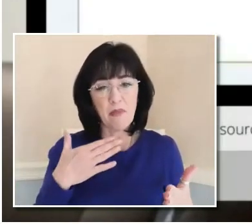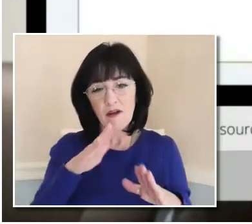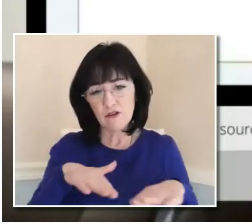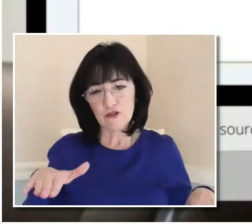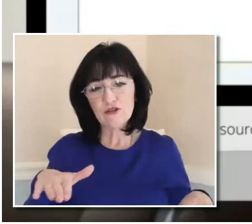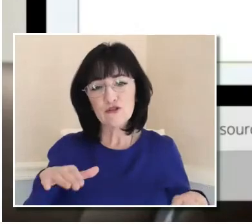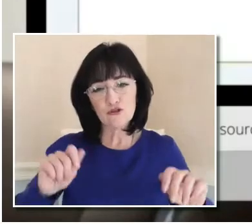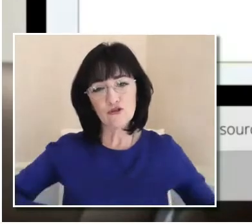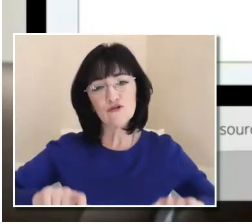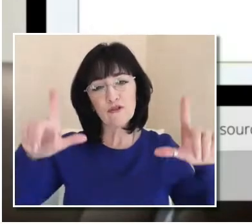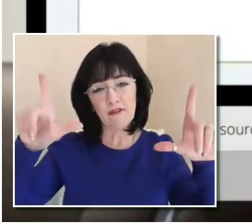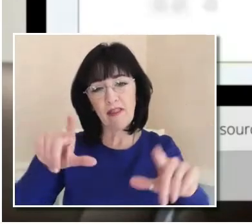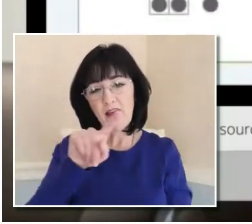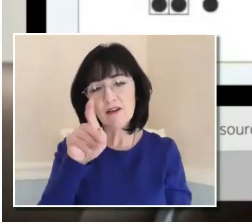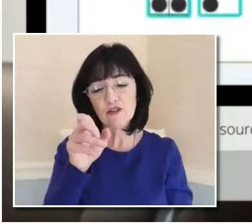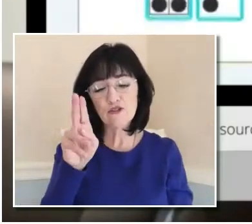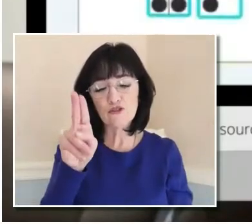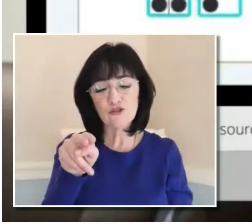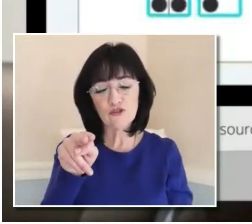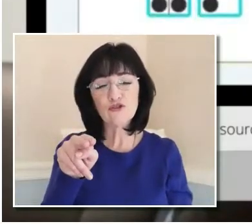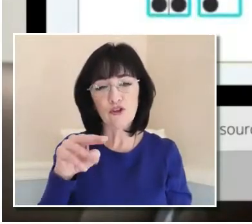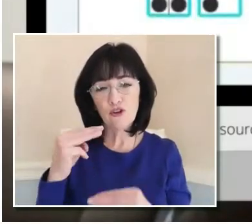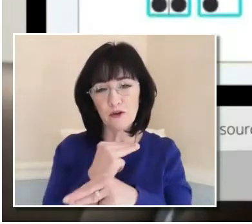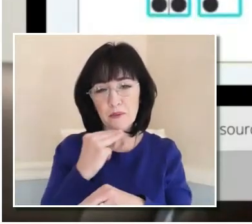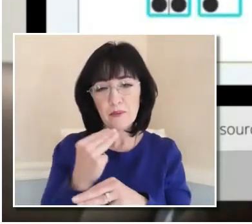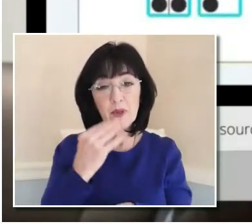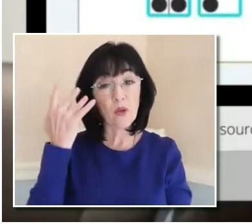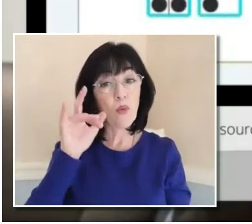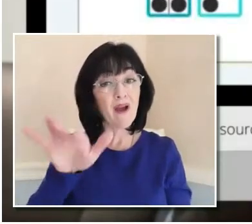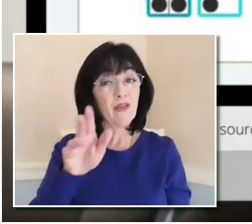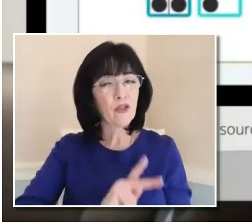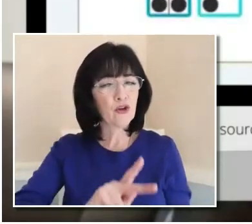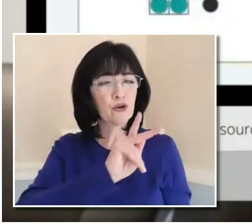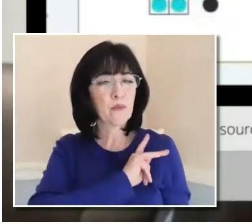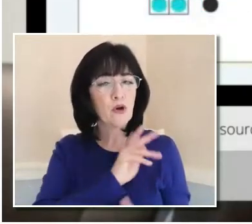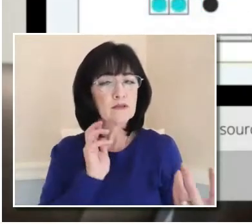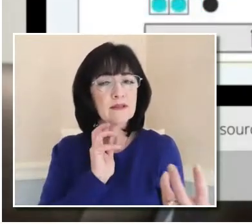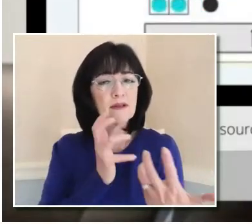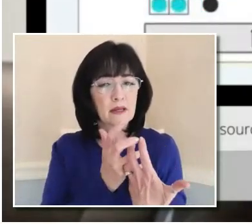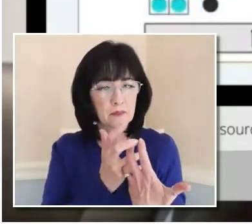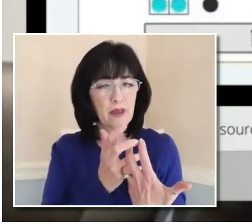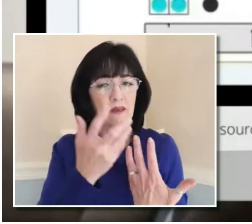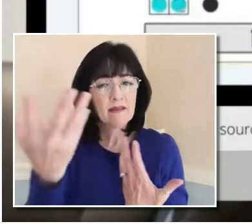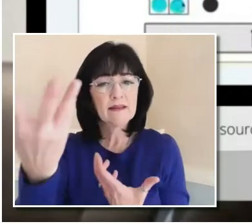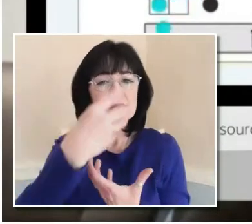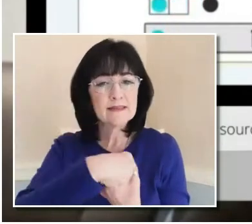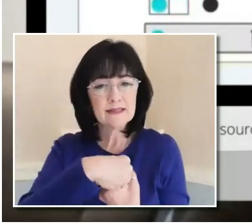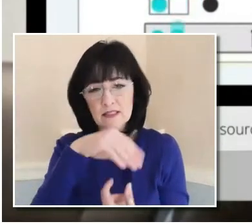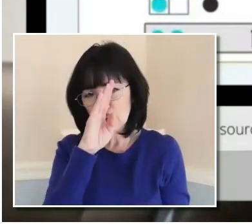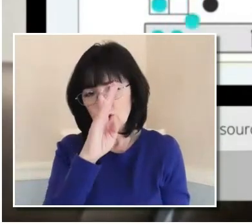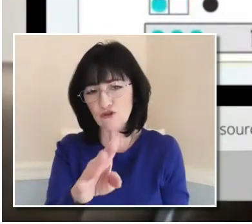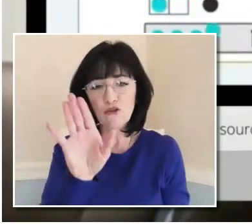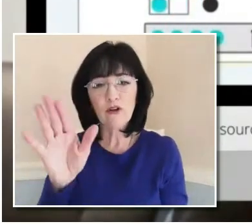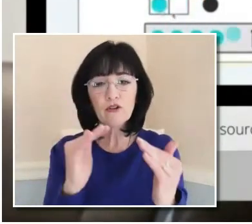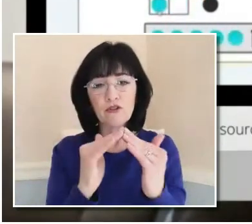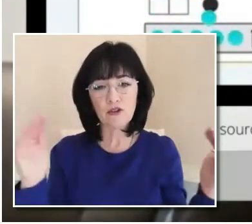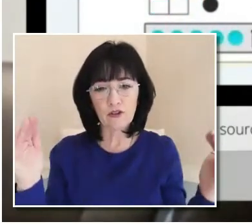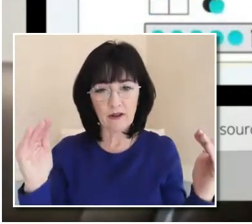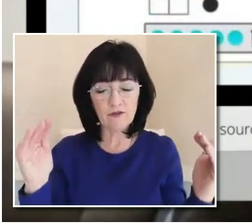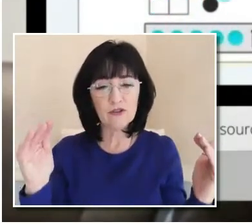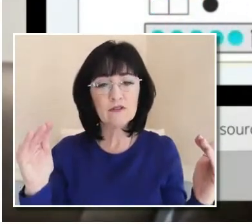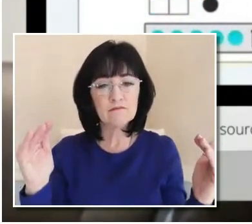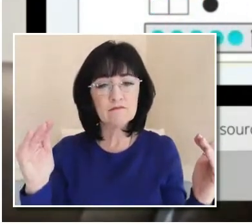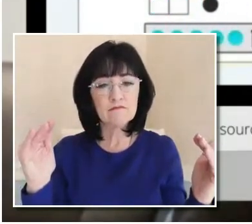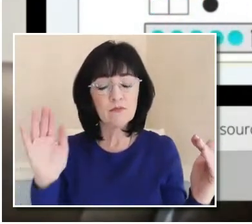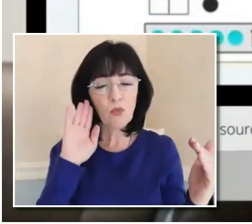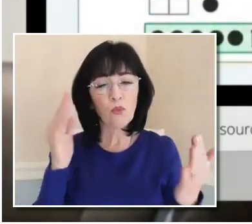that intervention piece, the personalized pathway for them, it's engaged directly at their level, and it will help